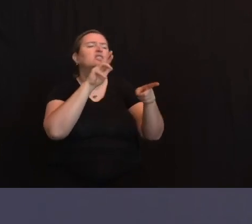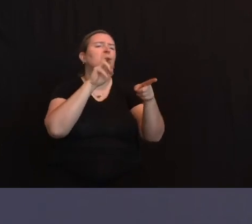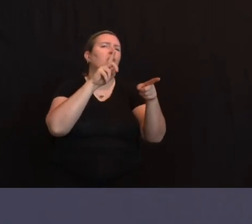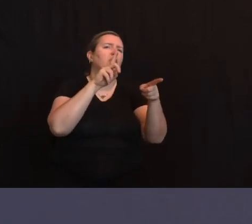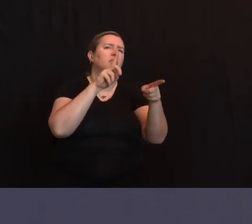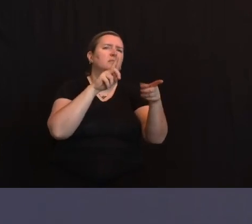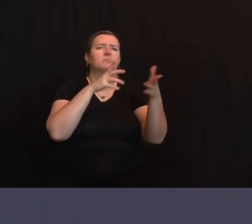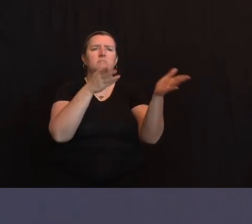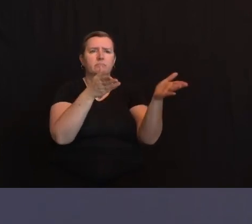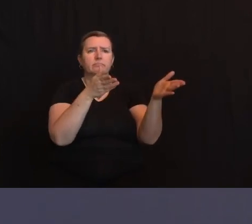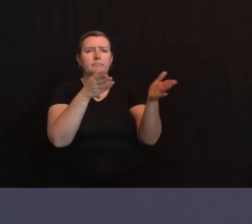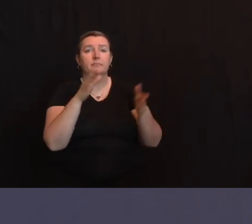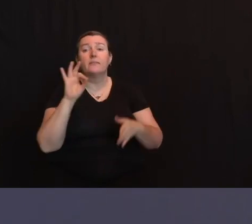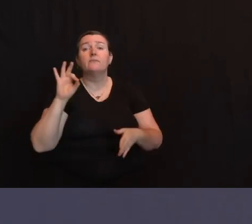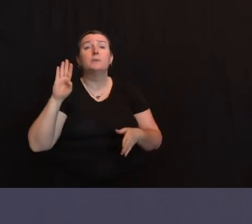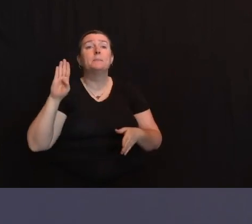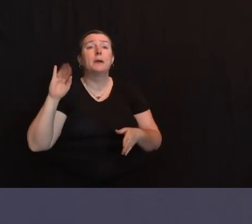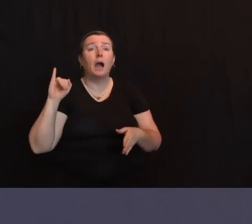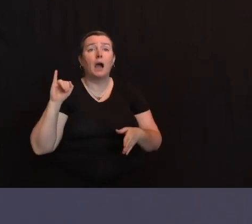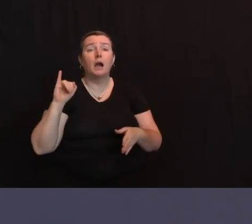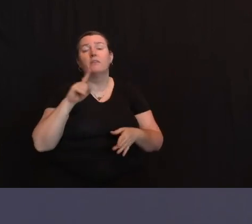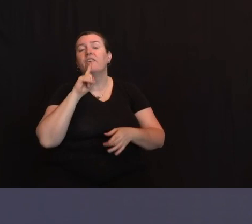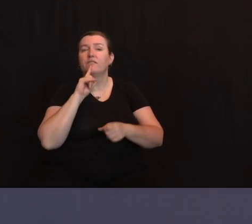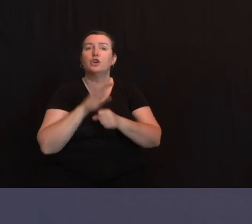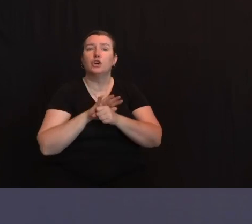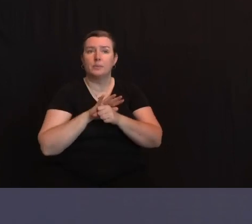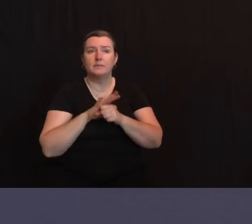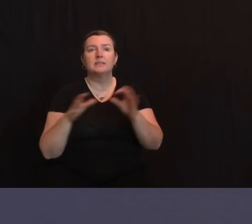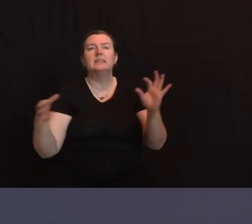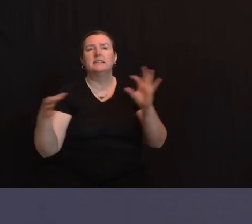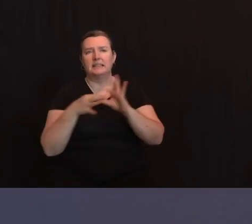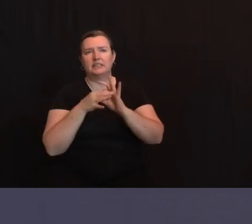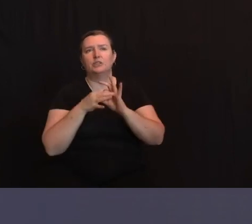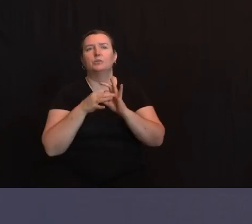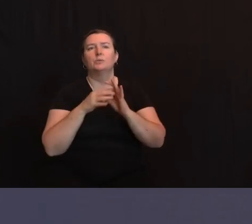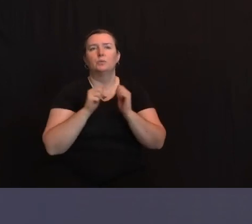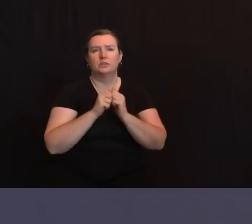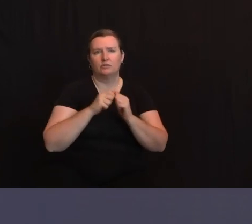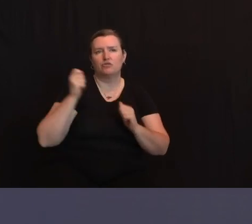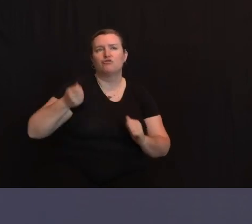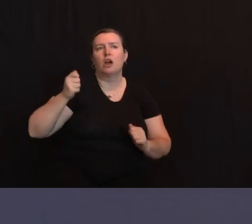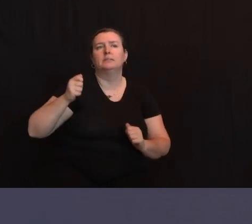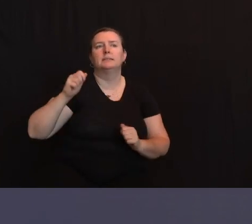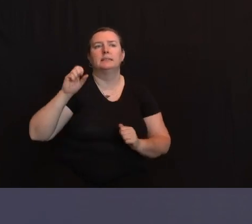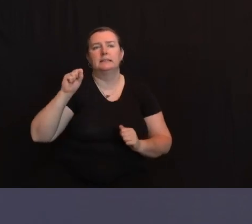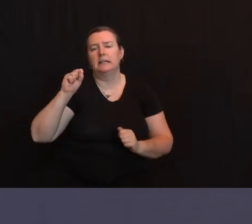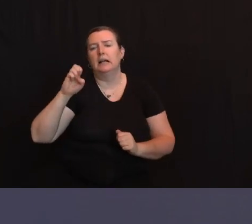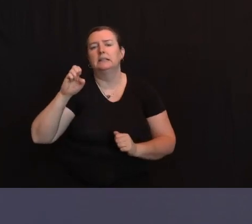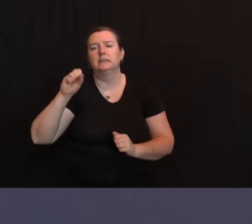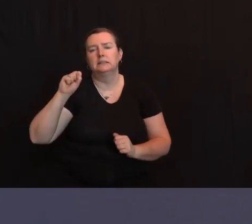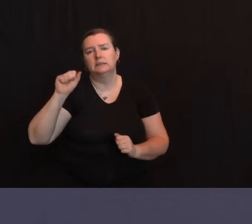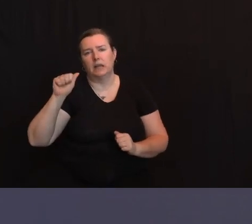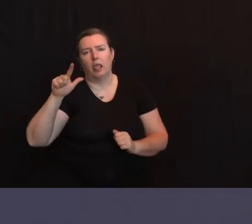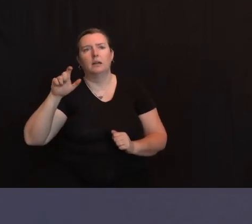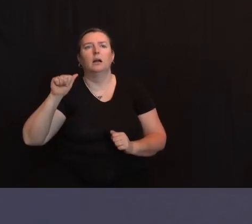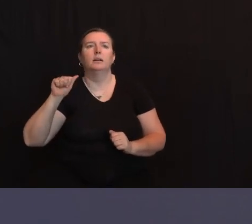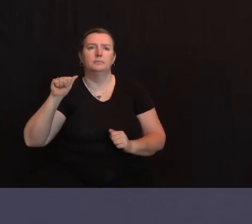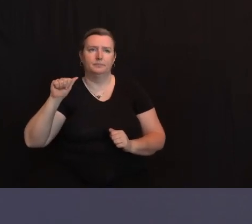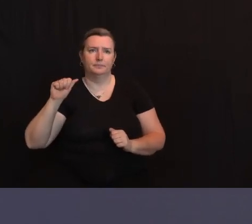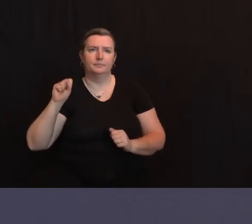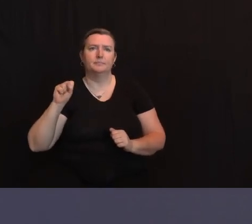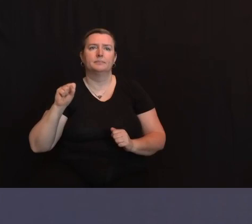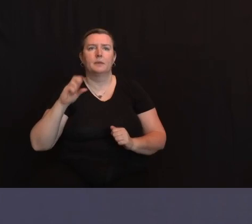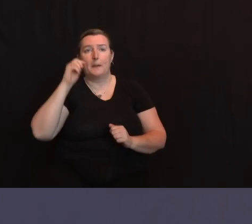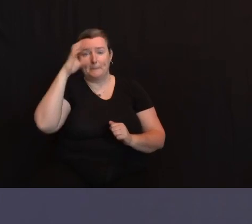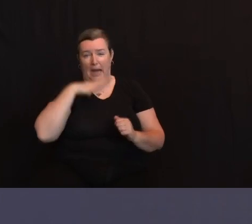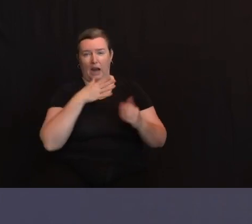the FBI has confirmed a link between the attack on the family of Judge Salas and a homicide in California of a men's rights attorney.